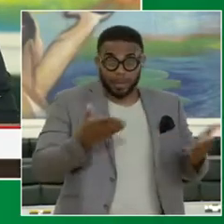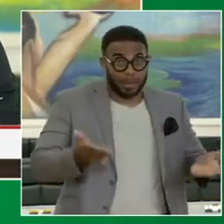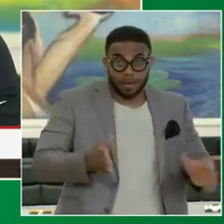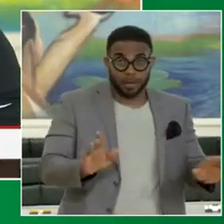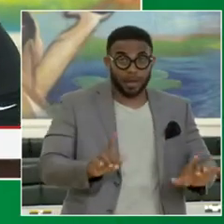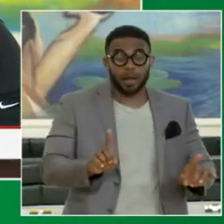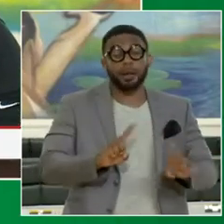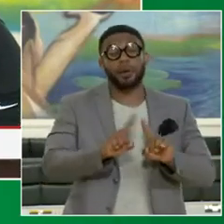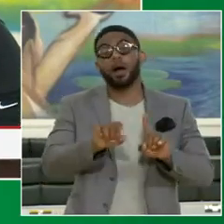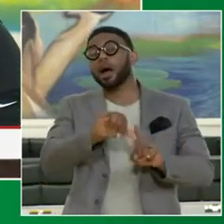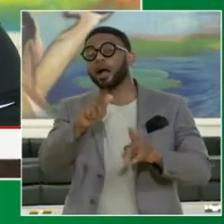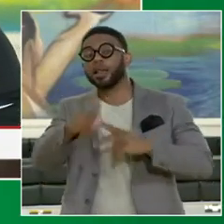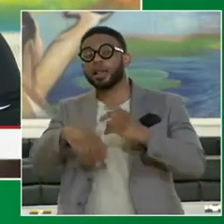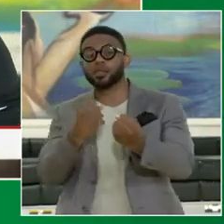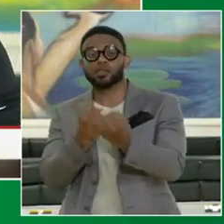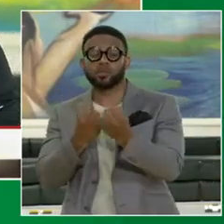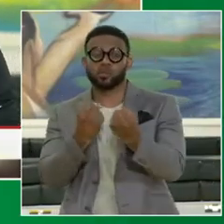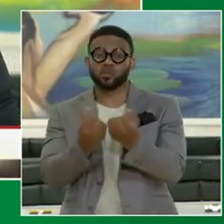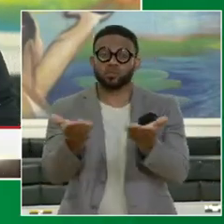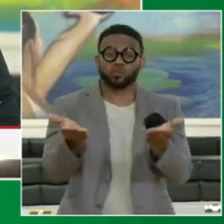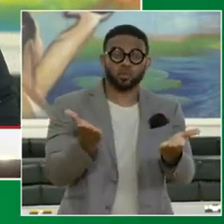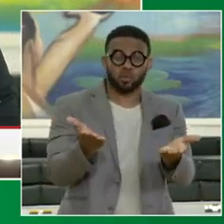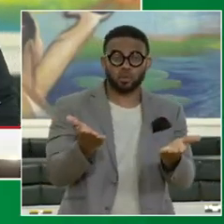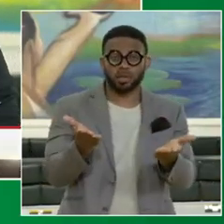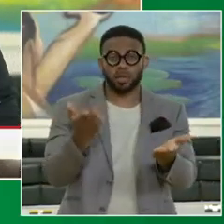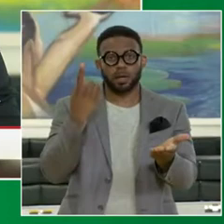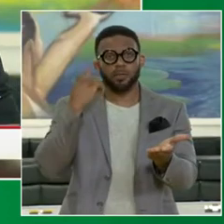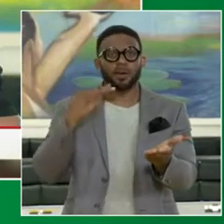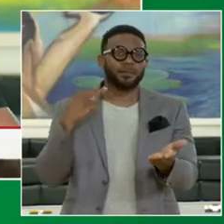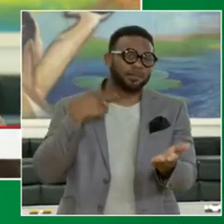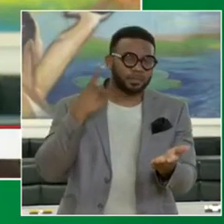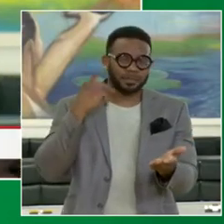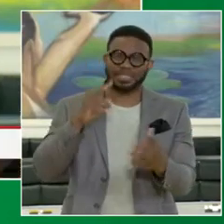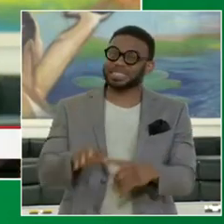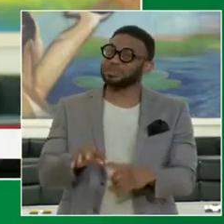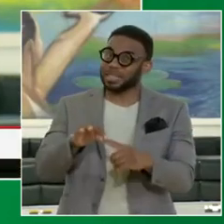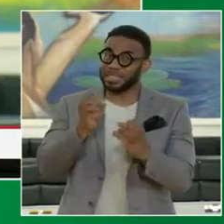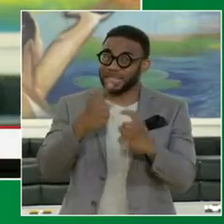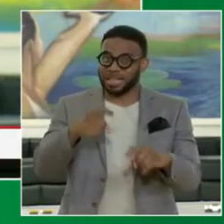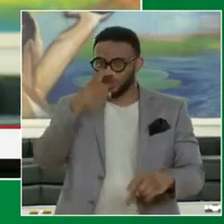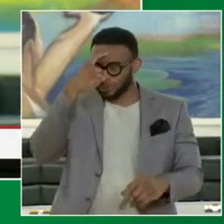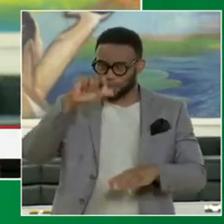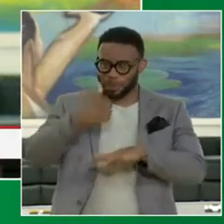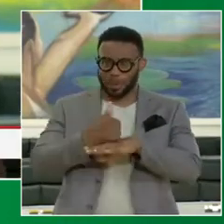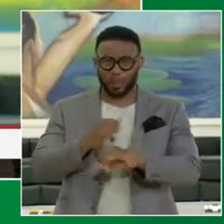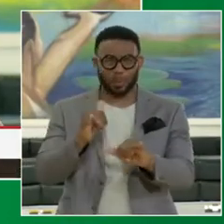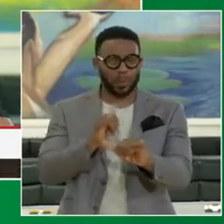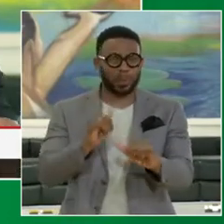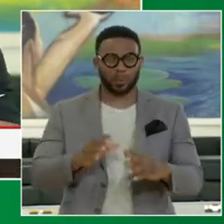here, but other kind of supports and services for victims, especially a lot of that trauma-based,